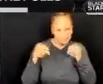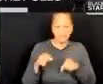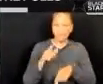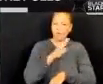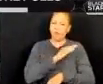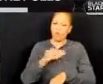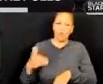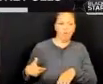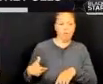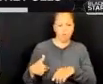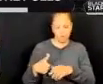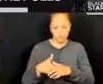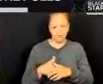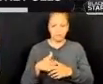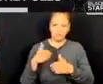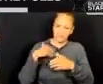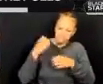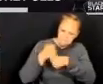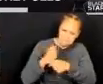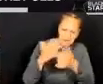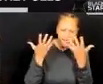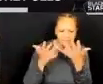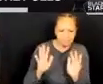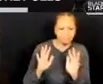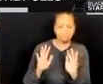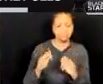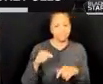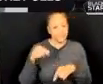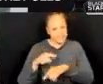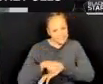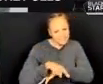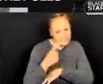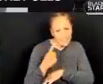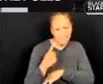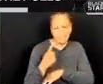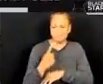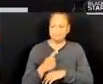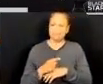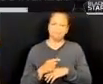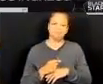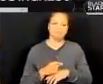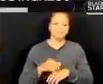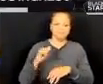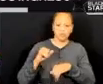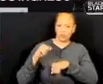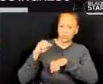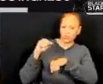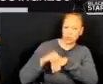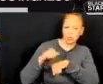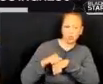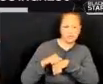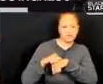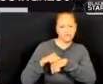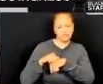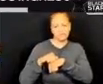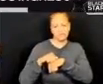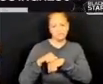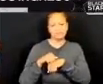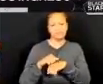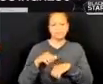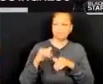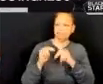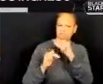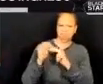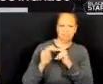day that the stones that the builders rejected are coming together to be